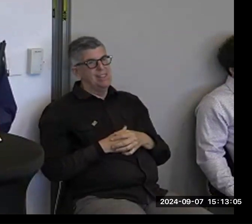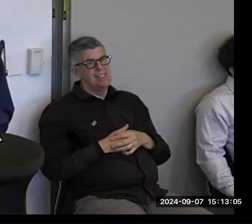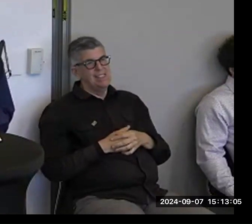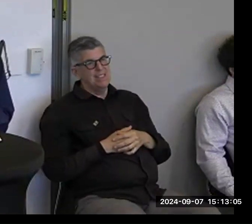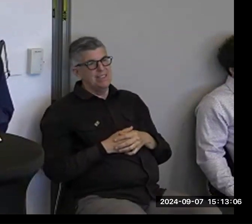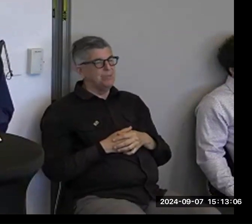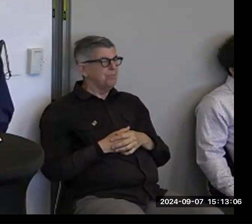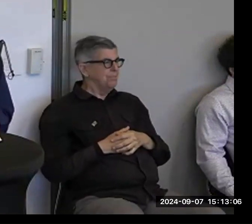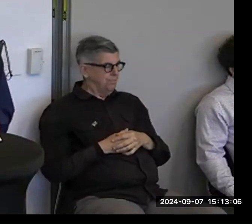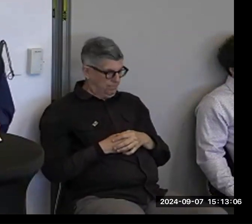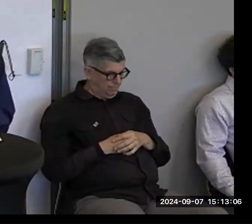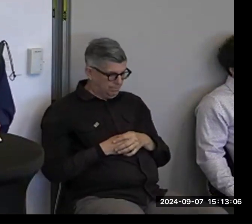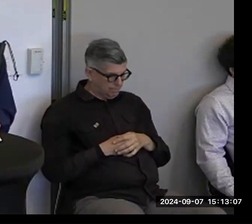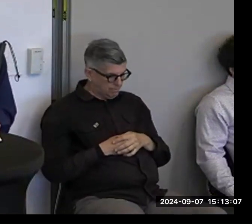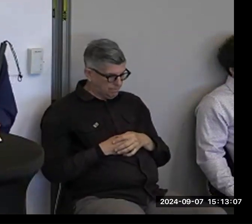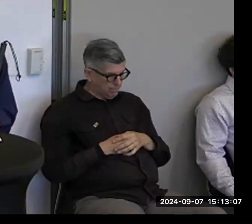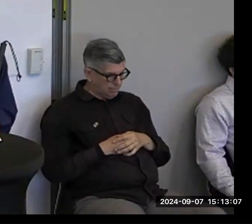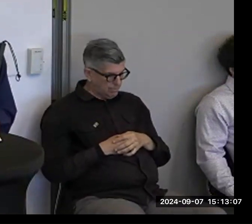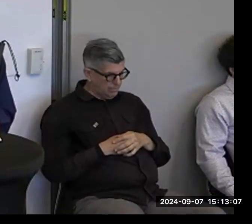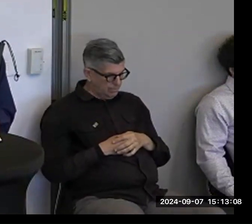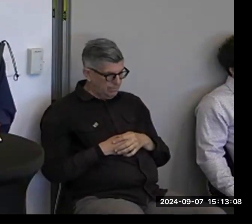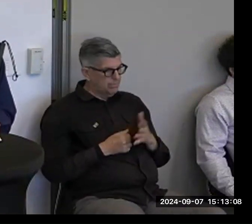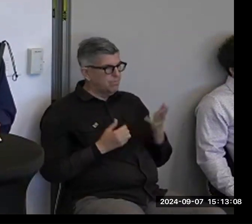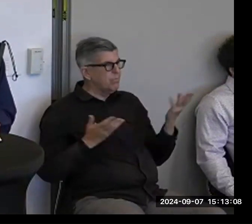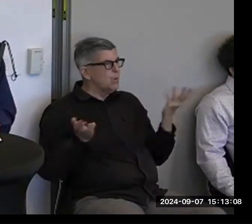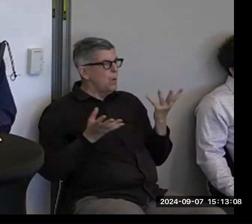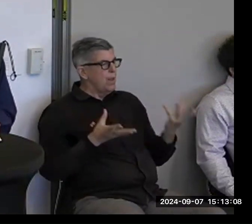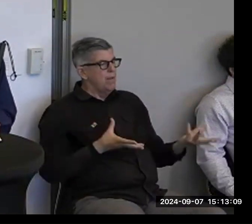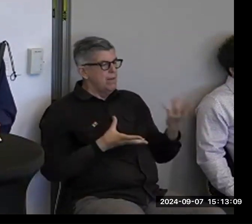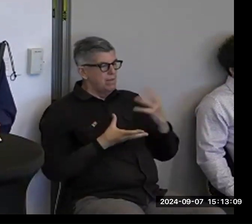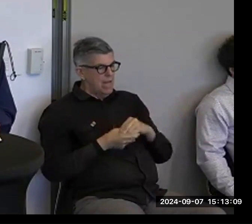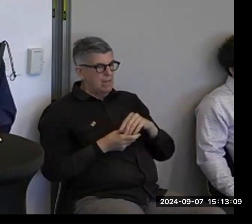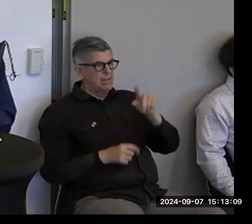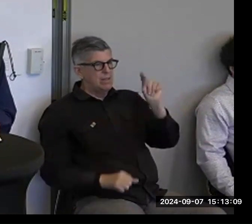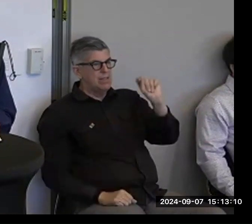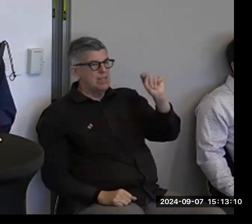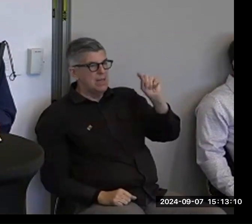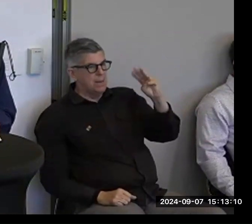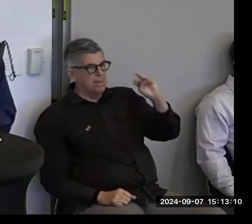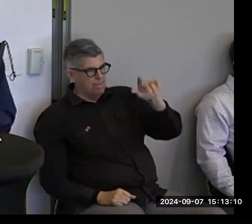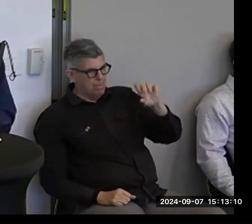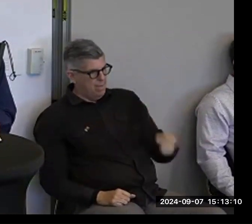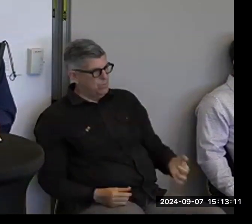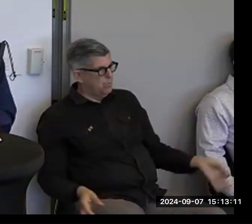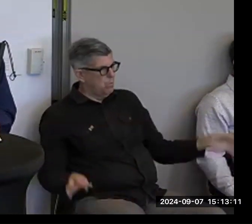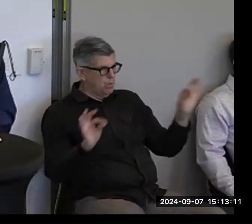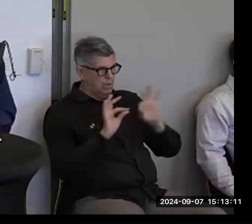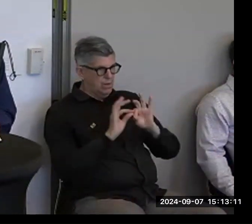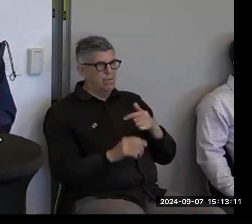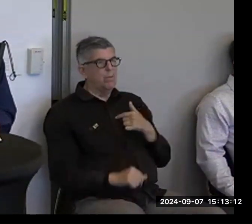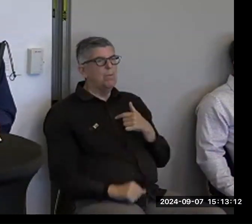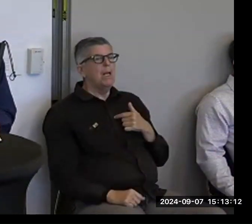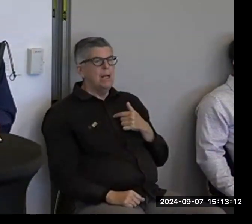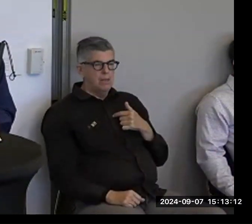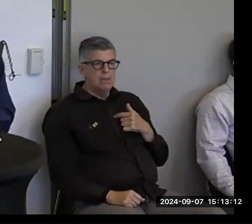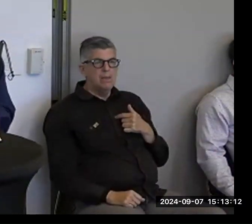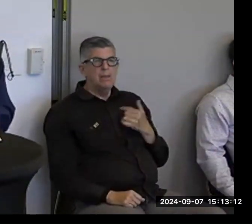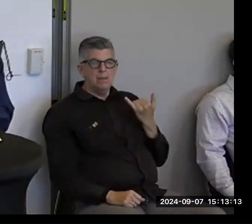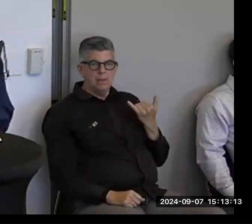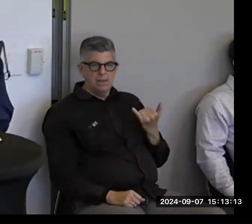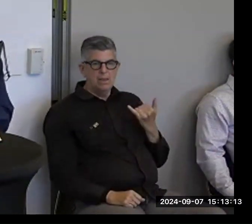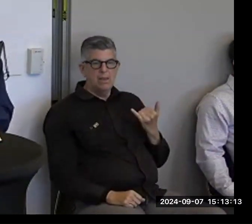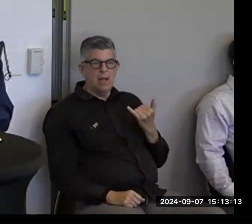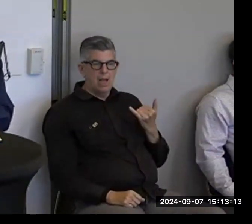The components of TMAPs are very important to me, and I'm going to address